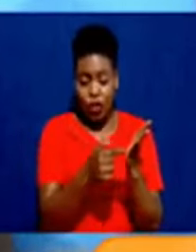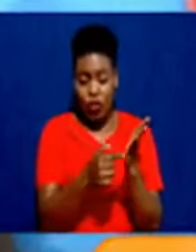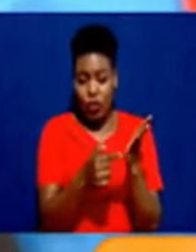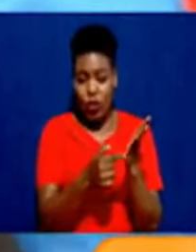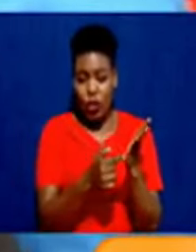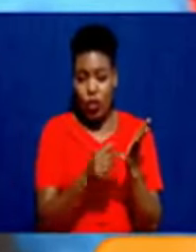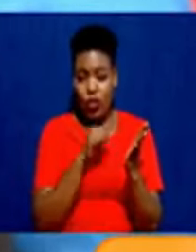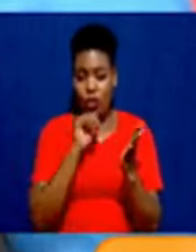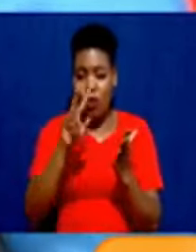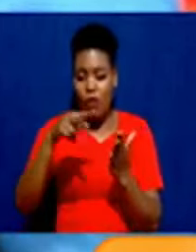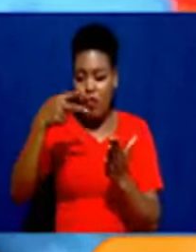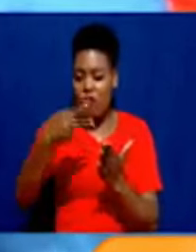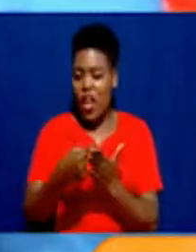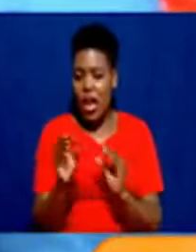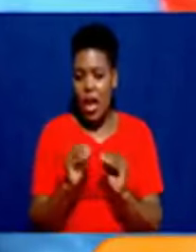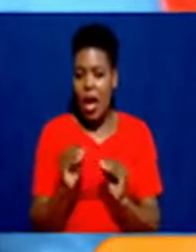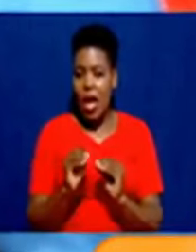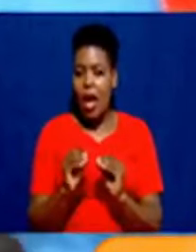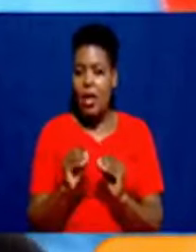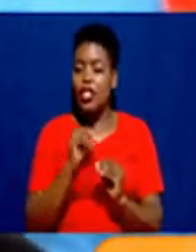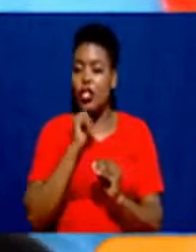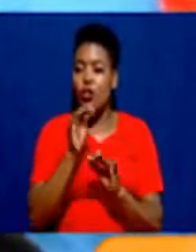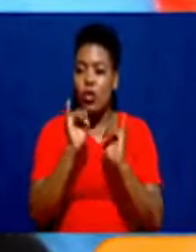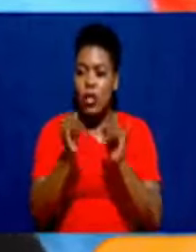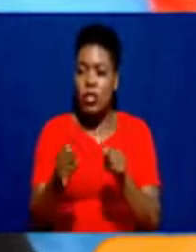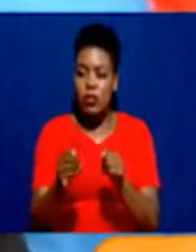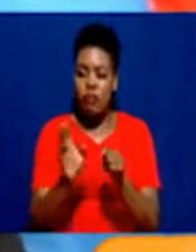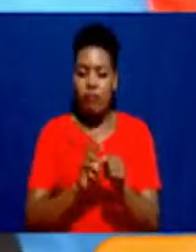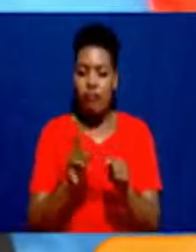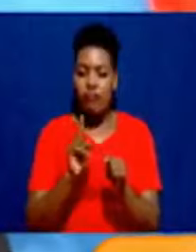not fairly new. It's been here, but it's not been